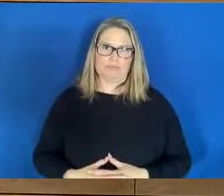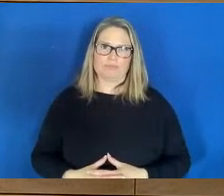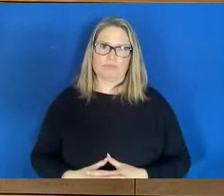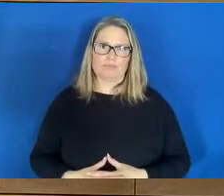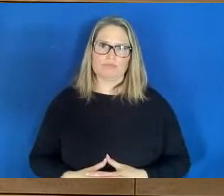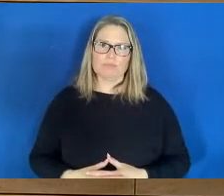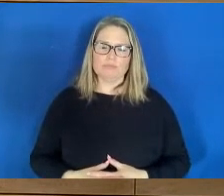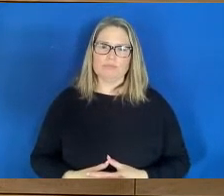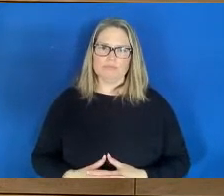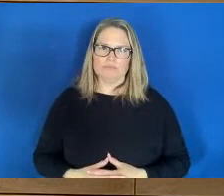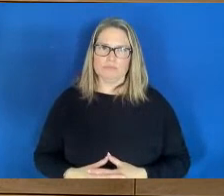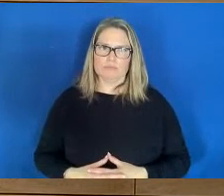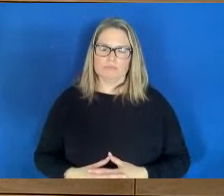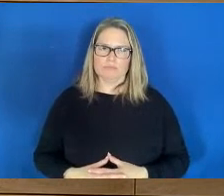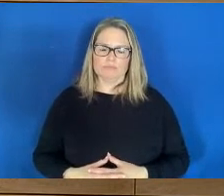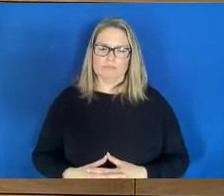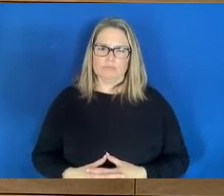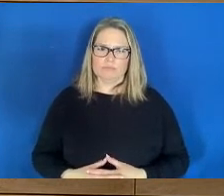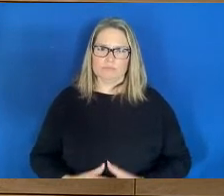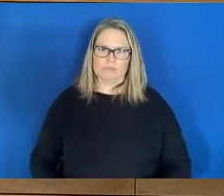Thank you.